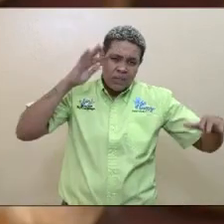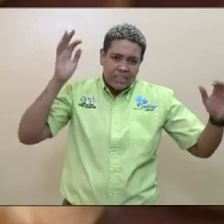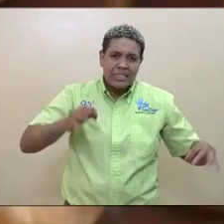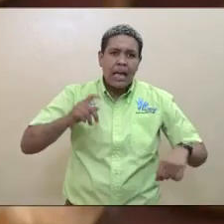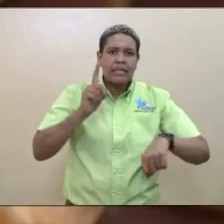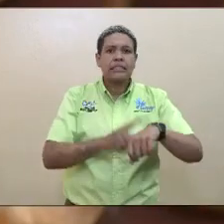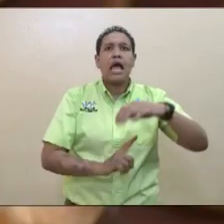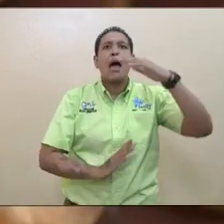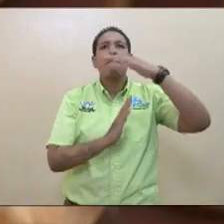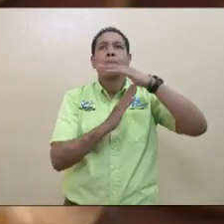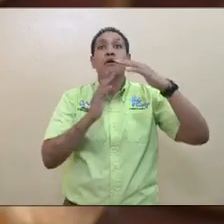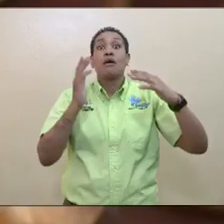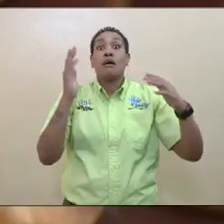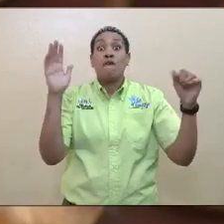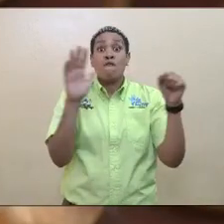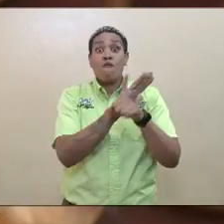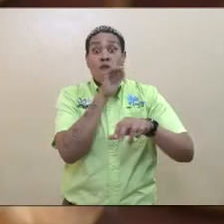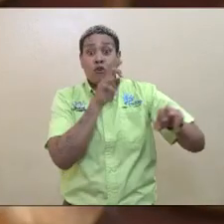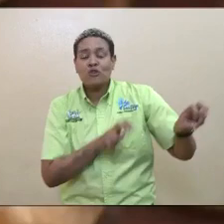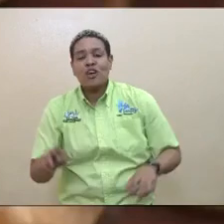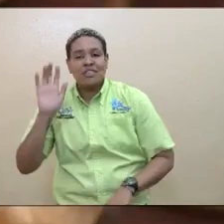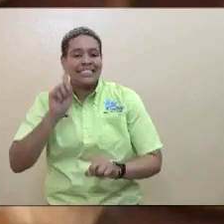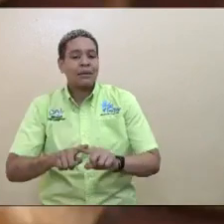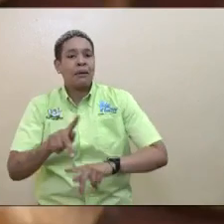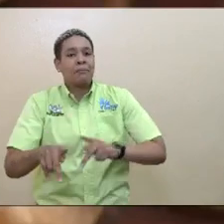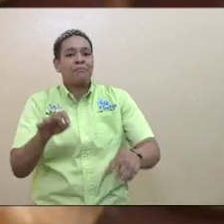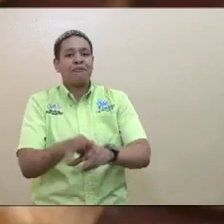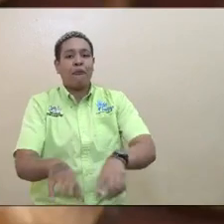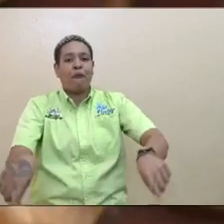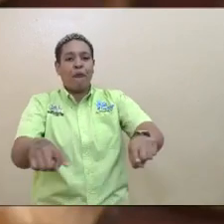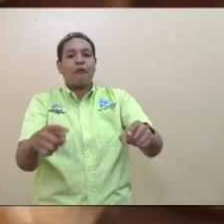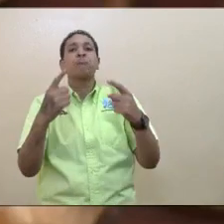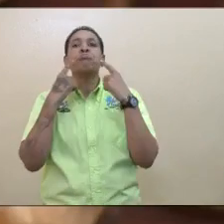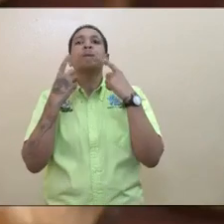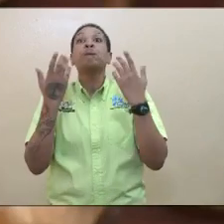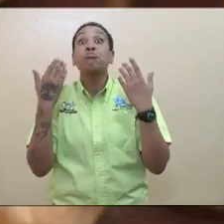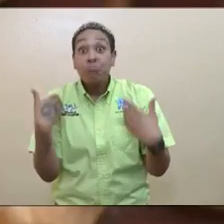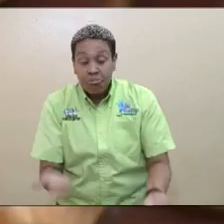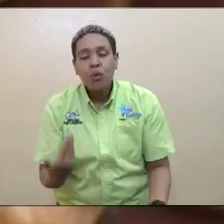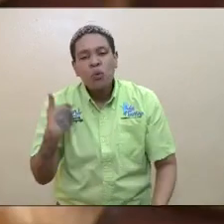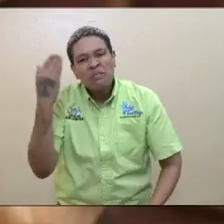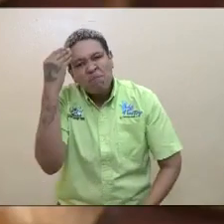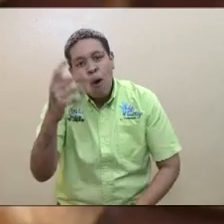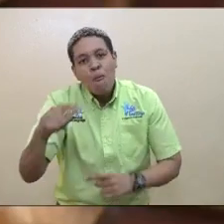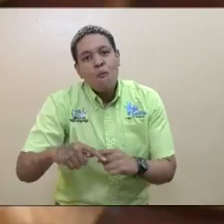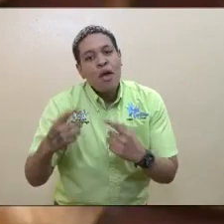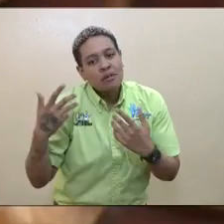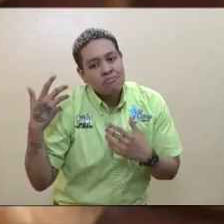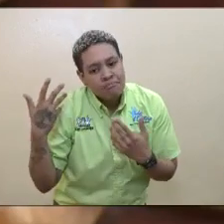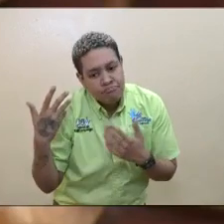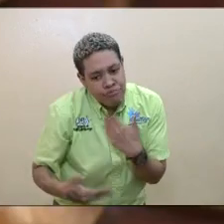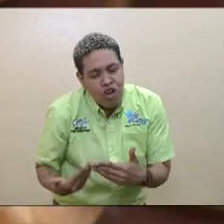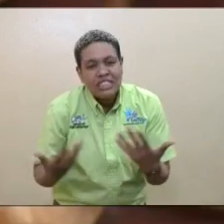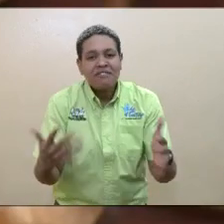for transition is. But we are certainly hoping to get some initial